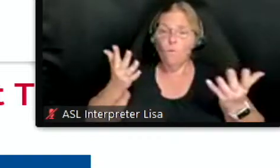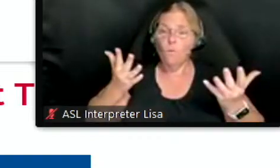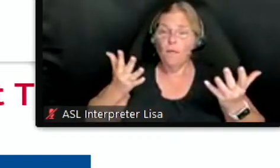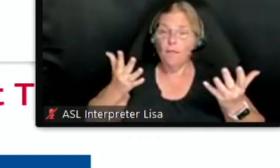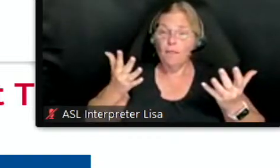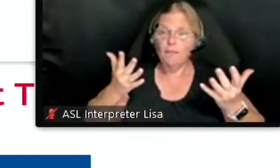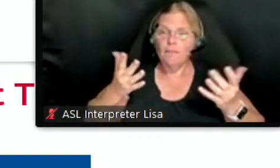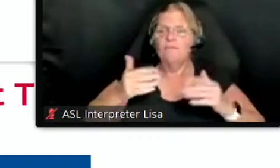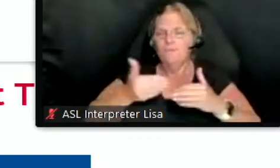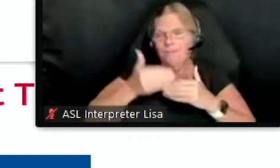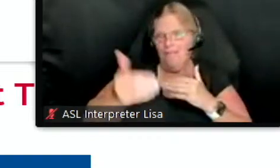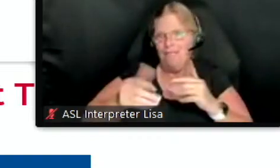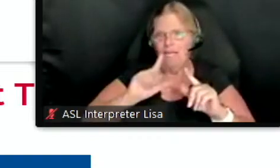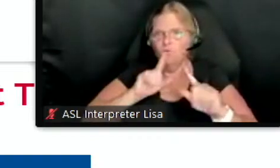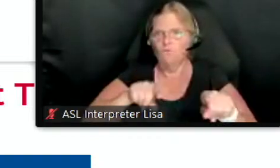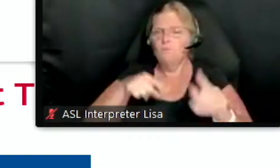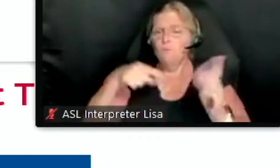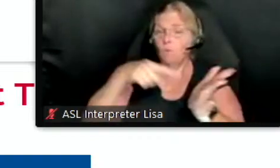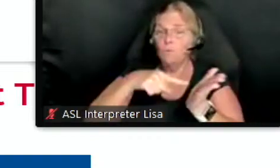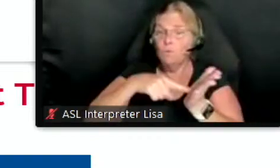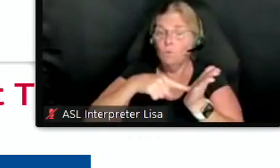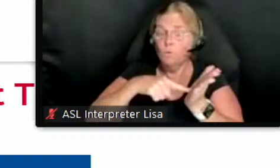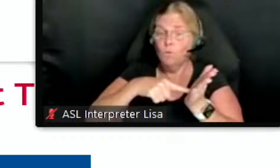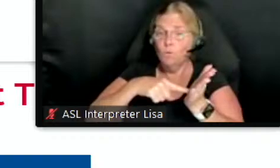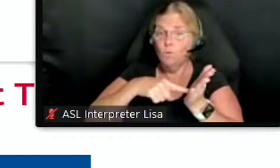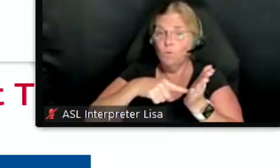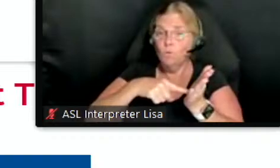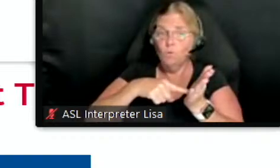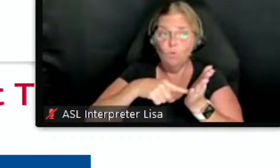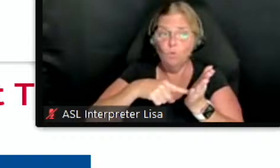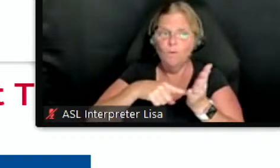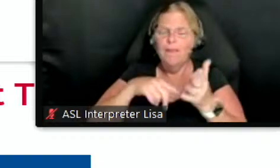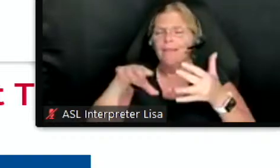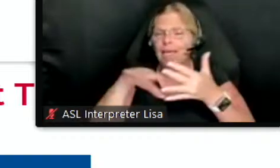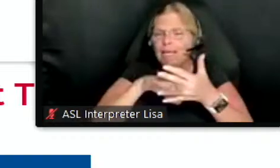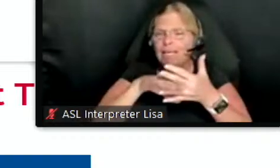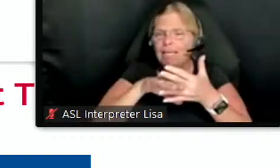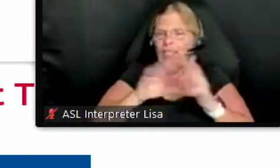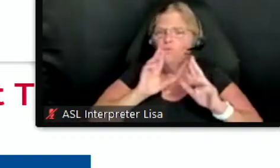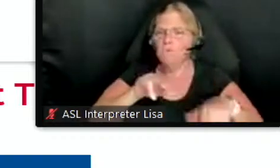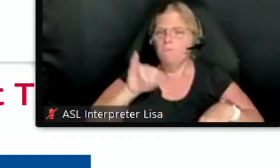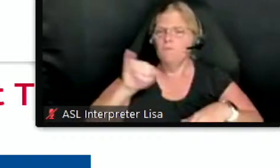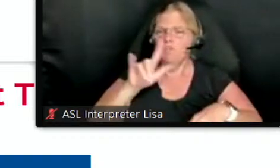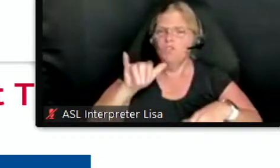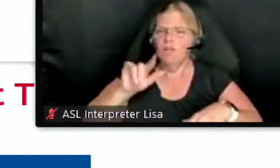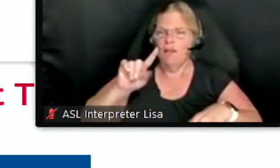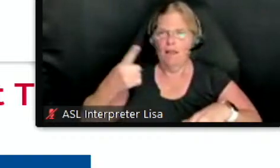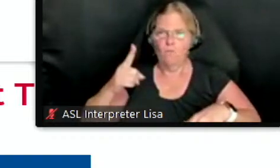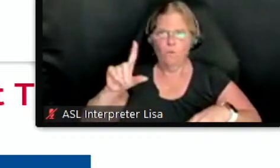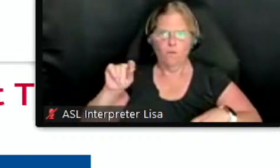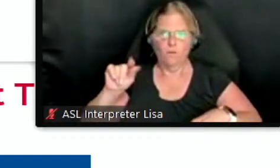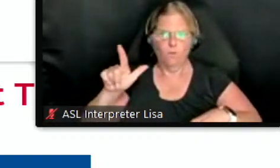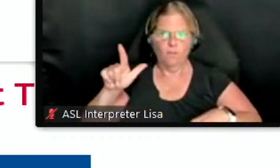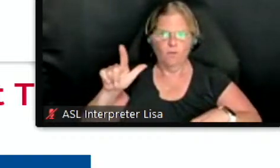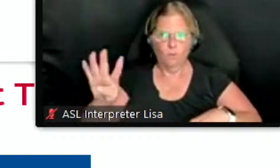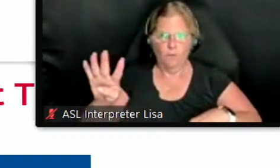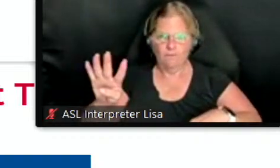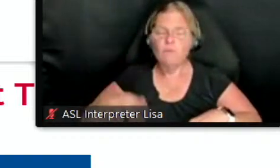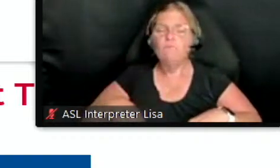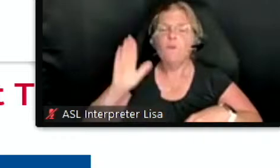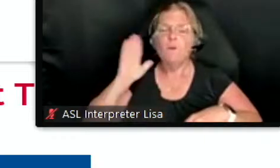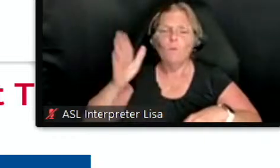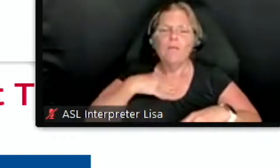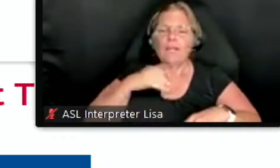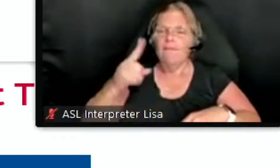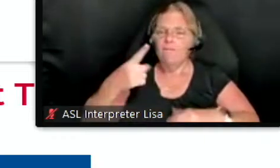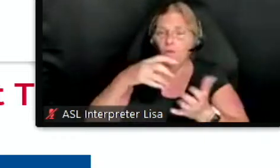next report, which is due, an interim report, which is due July 1, 2024. We will have a first draft to the work group